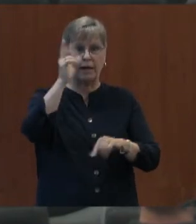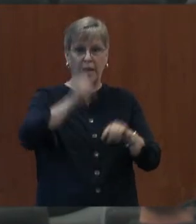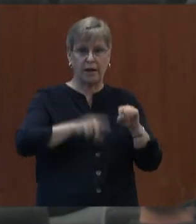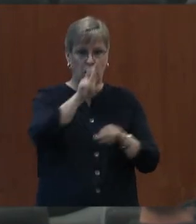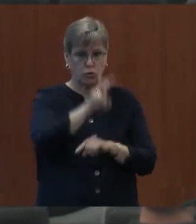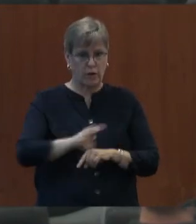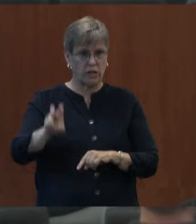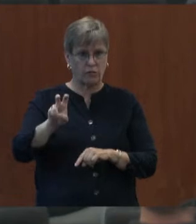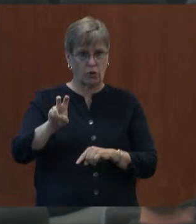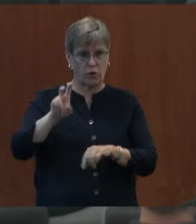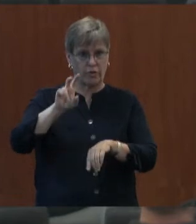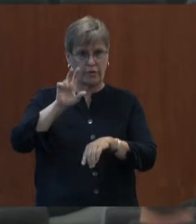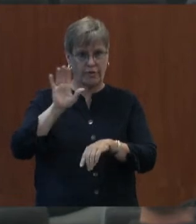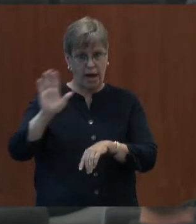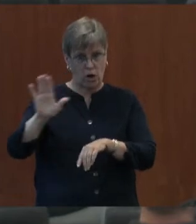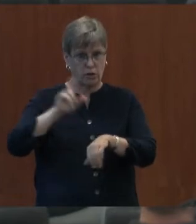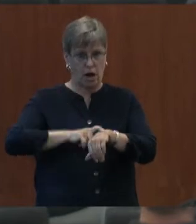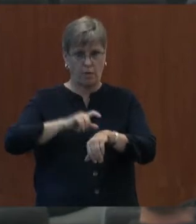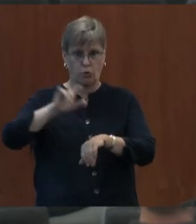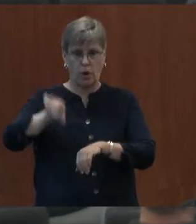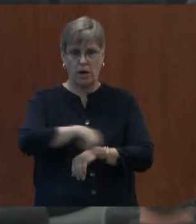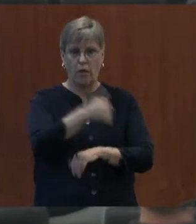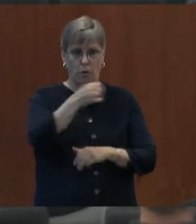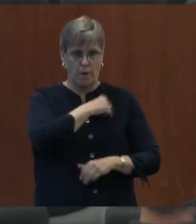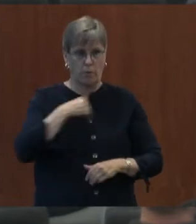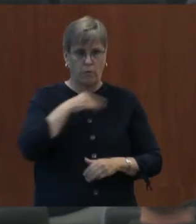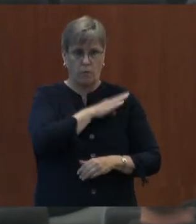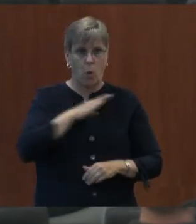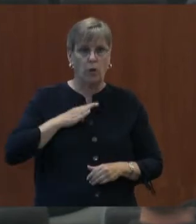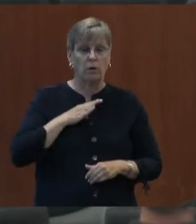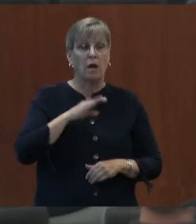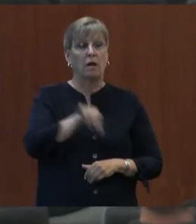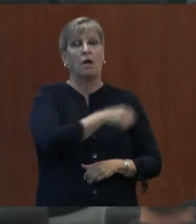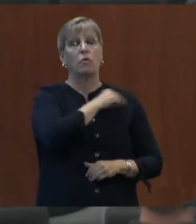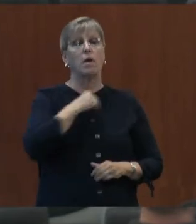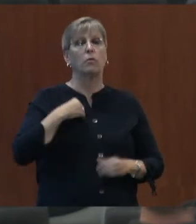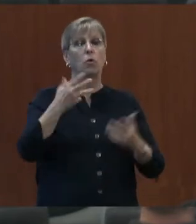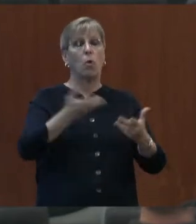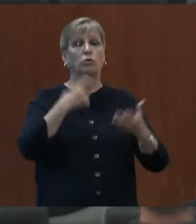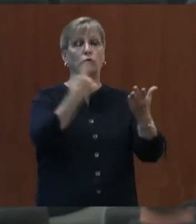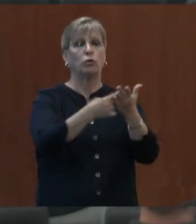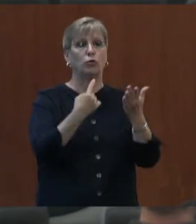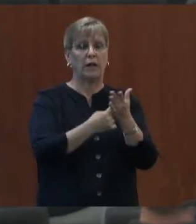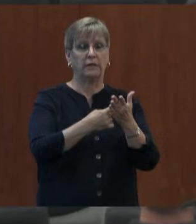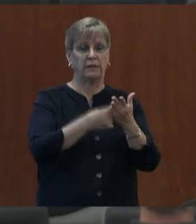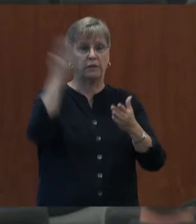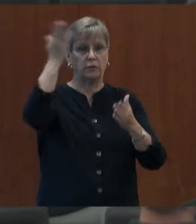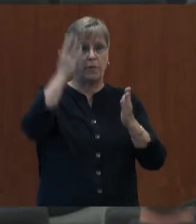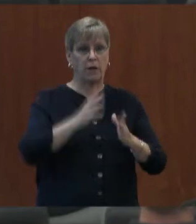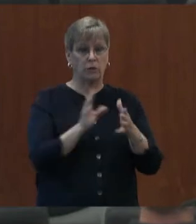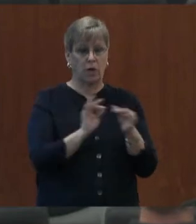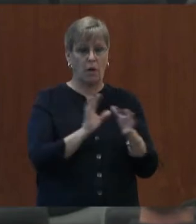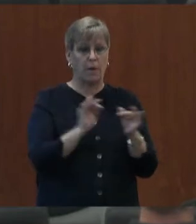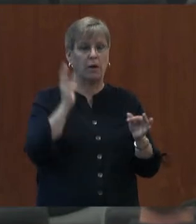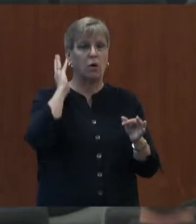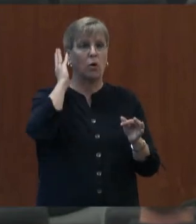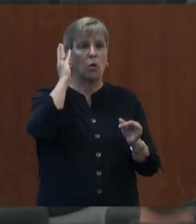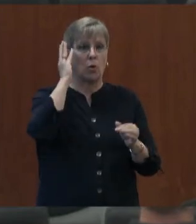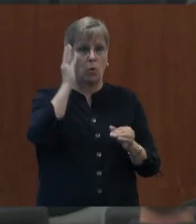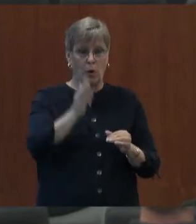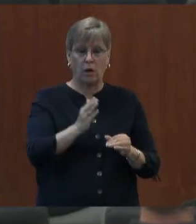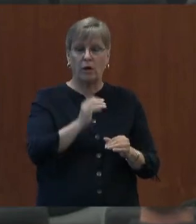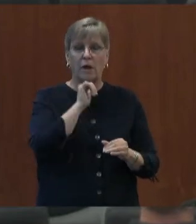her time to another board member. A member who chooses to address the speaker's comment will refrain from initiating